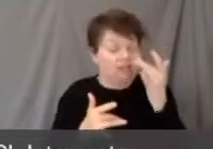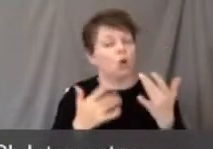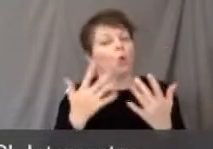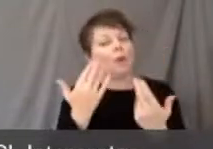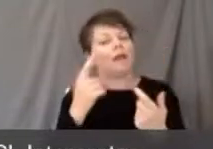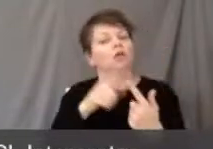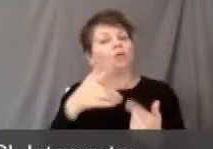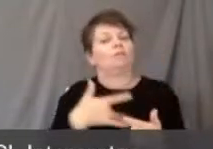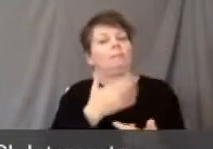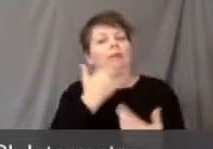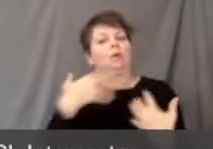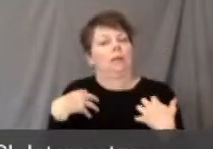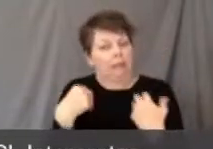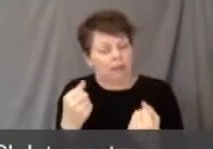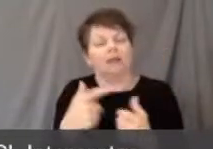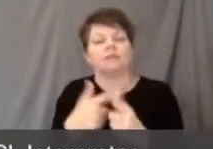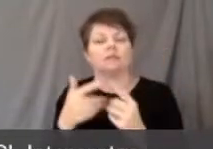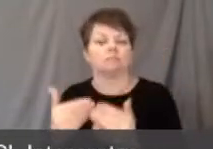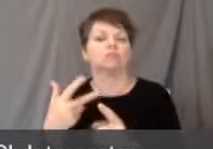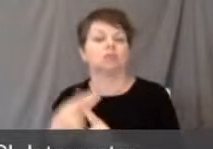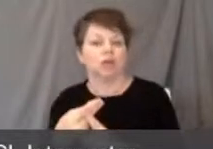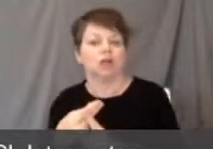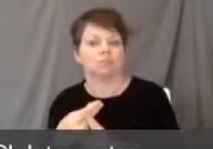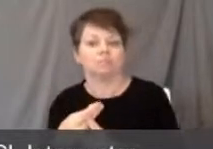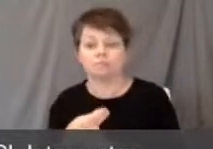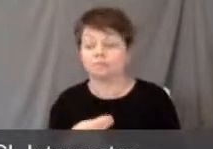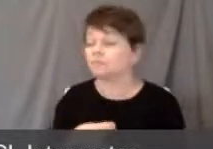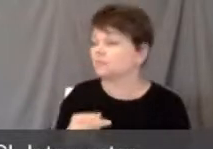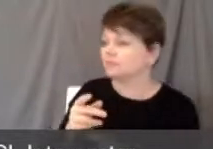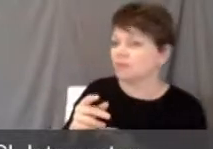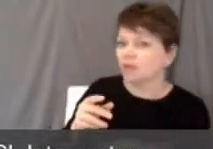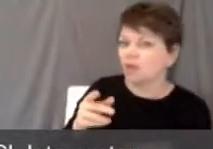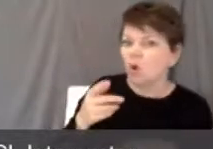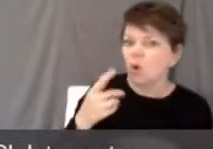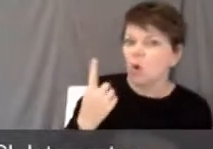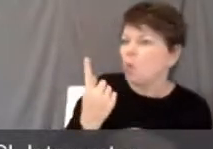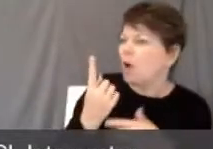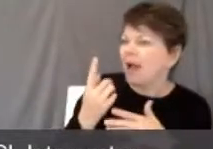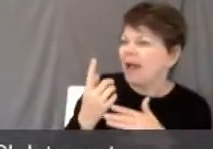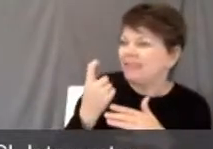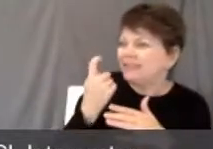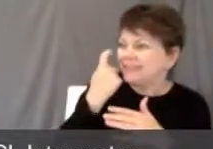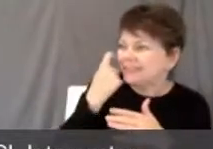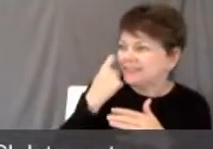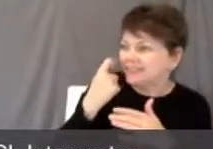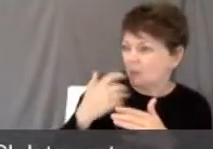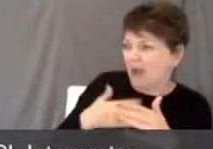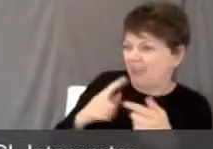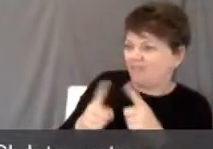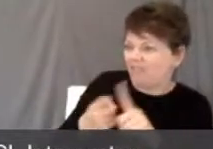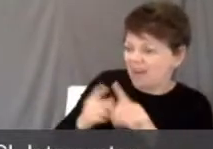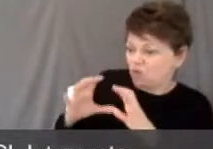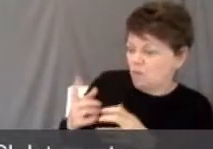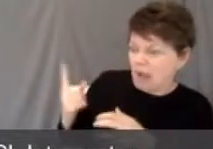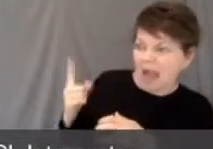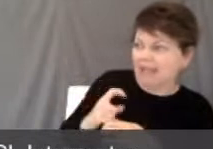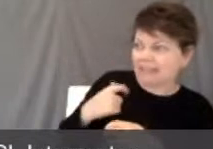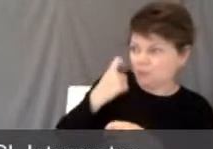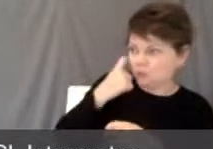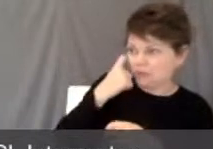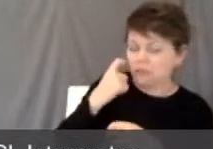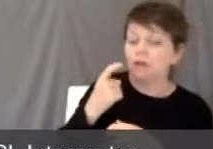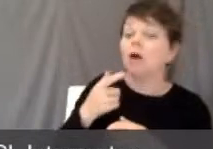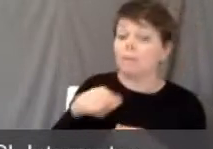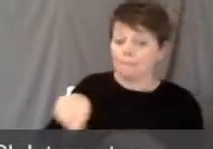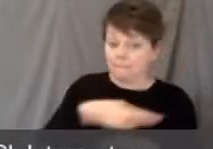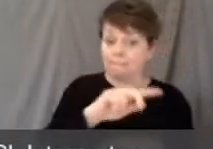well. And a supplemental question that we has recently come in, just even my own friend group, is people who have been diagnosed with